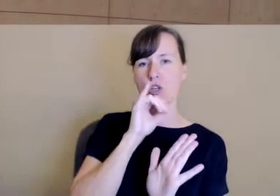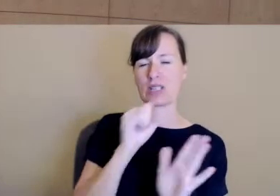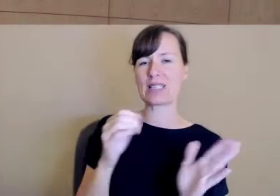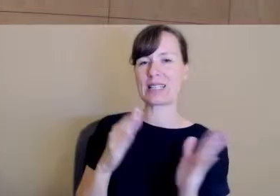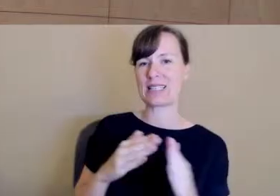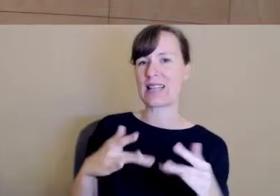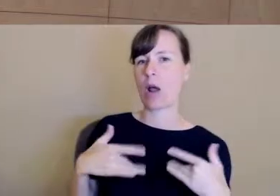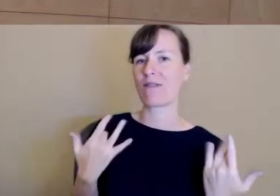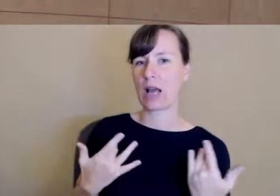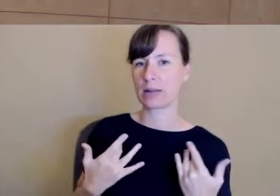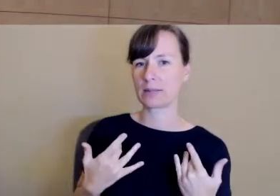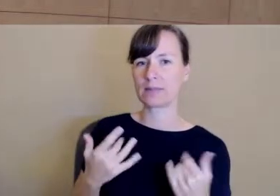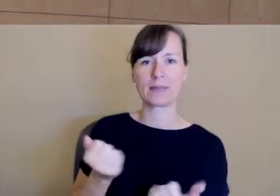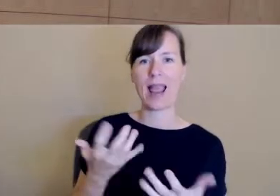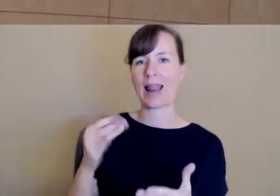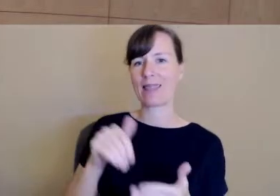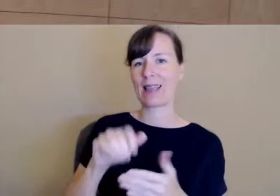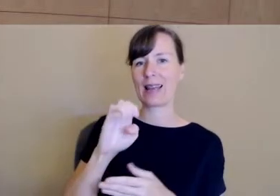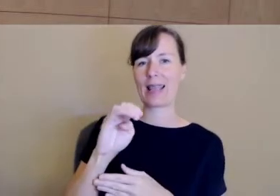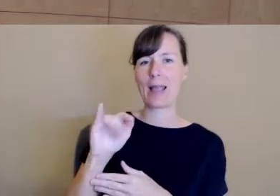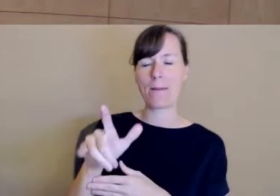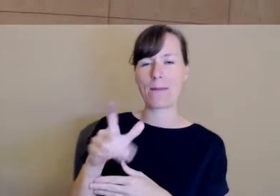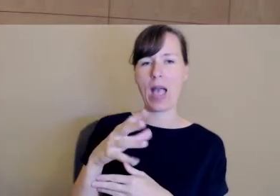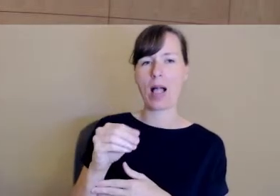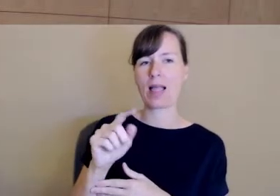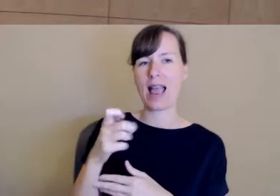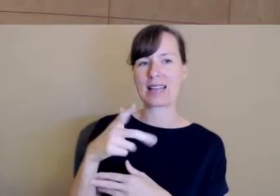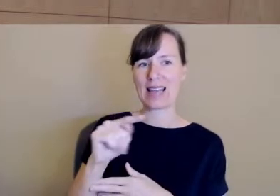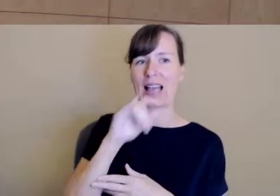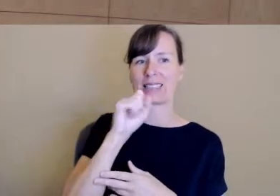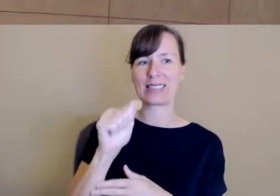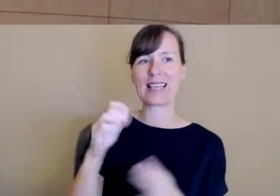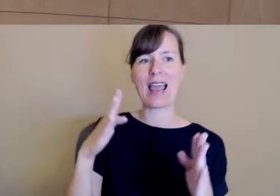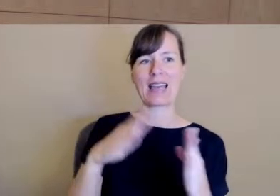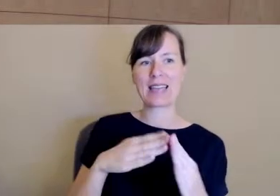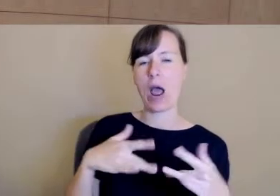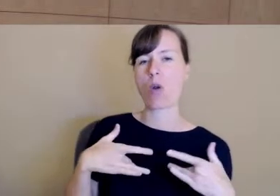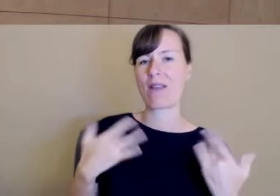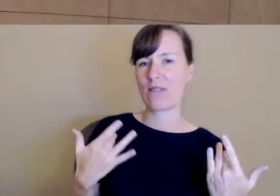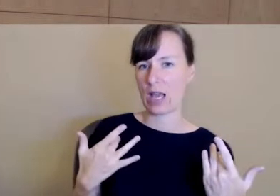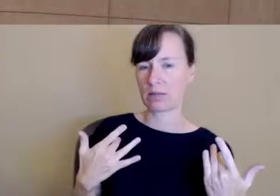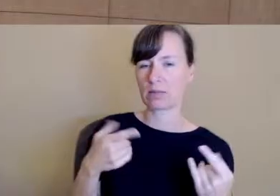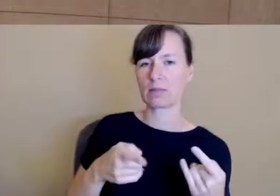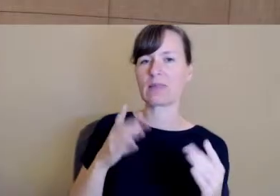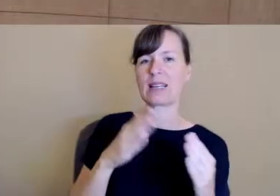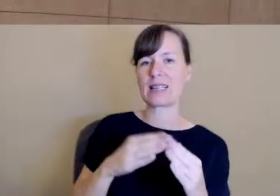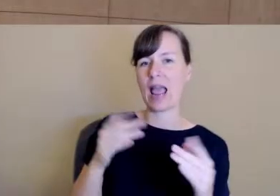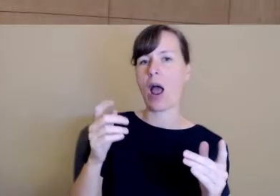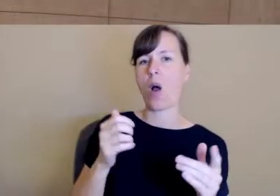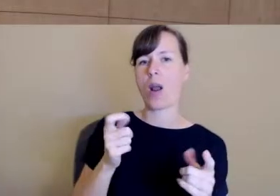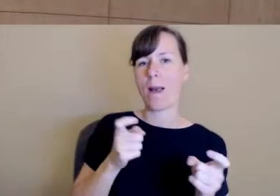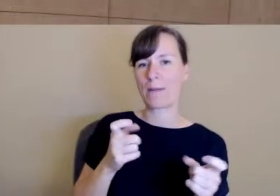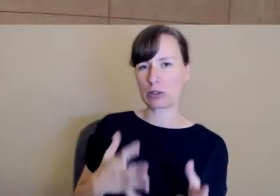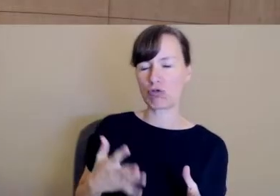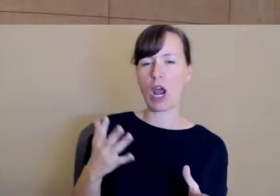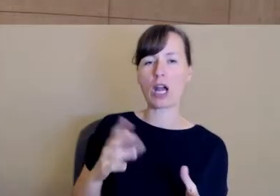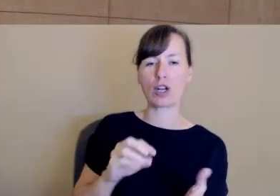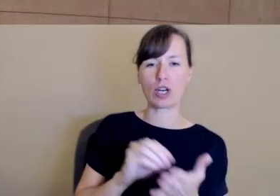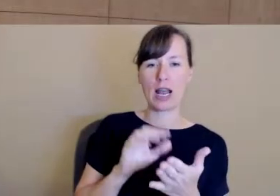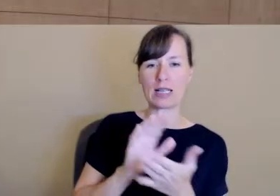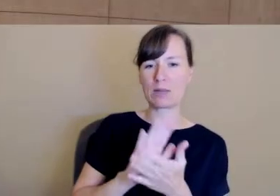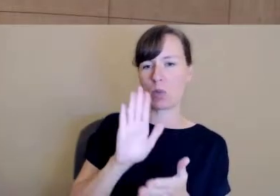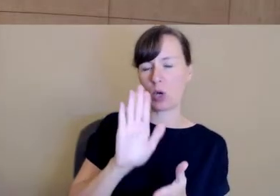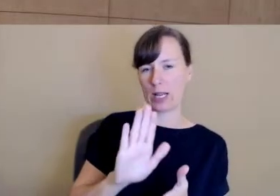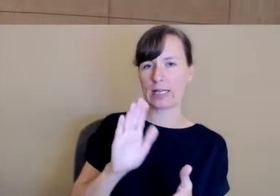about and a text message about is a town event. The town administrator has put his imprimatur on it, whether it's the tree